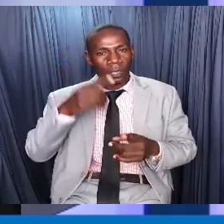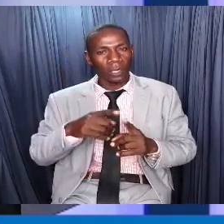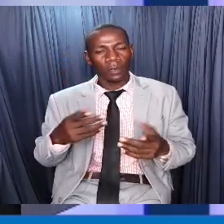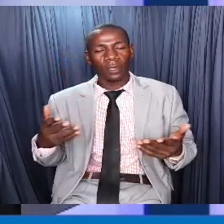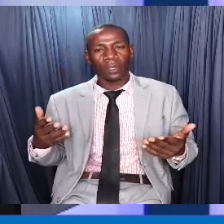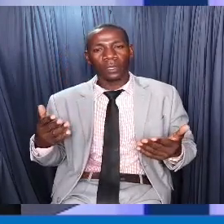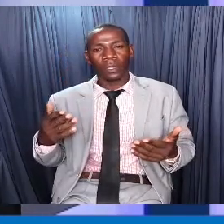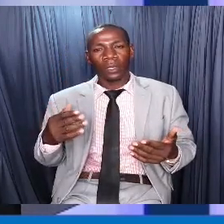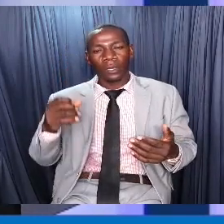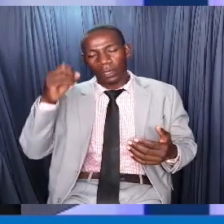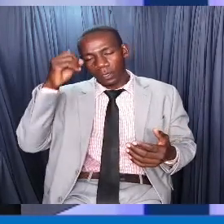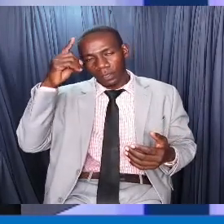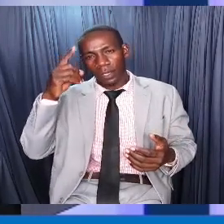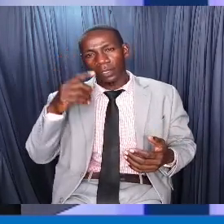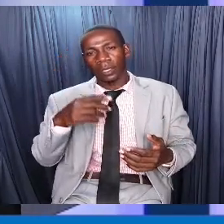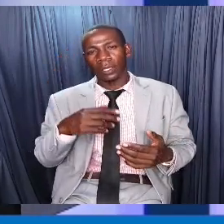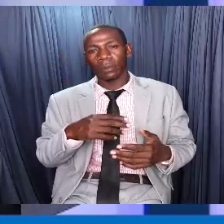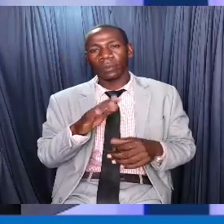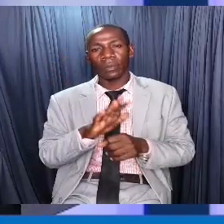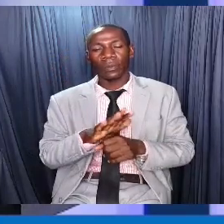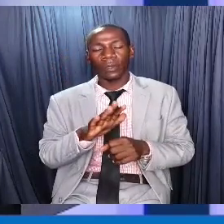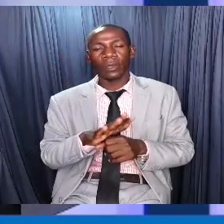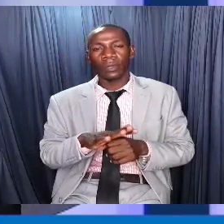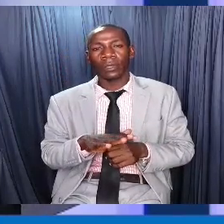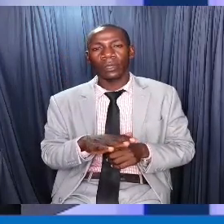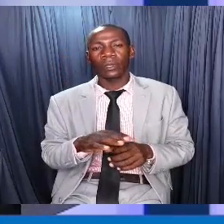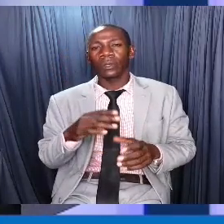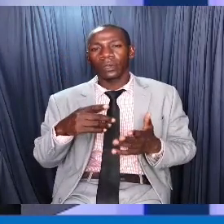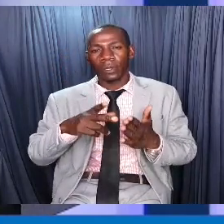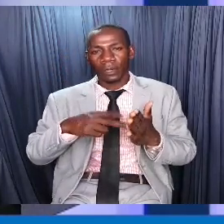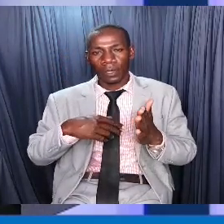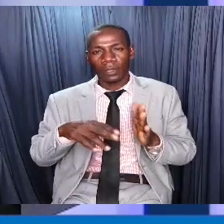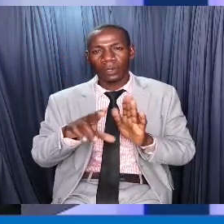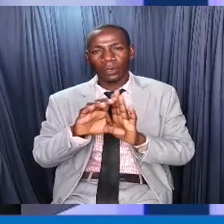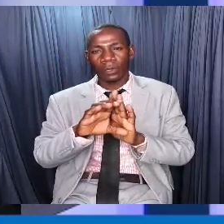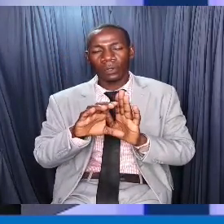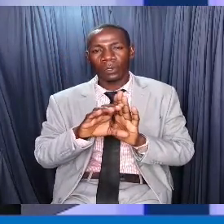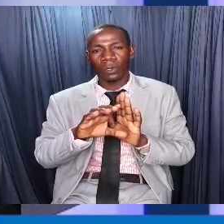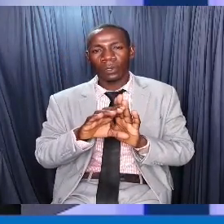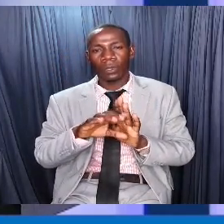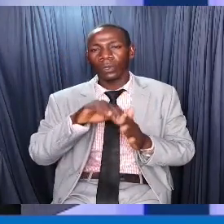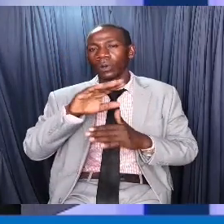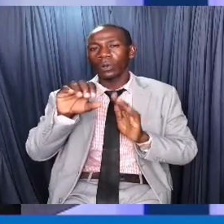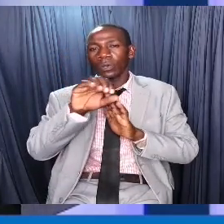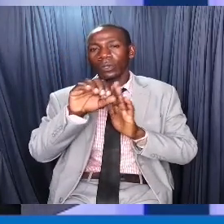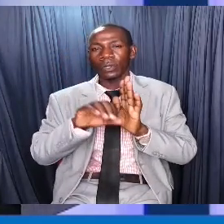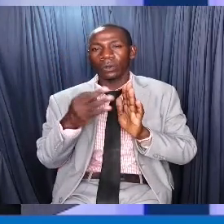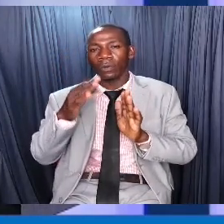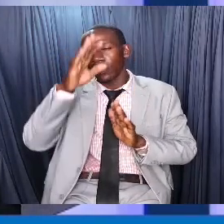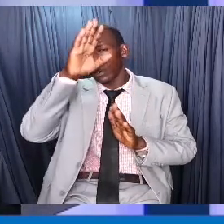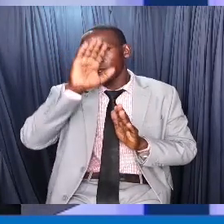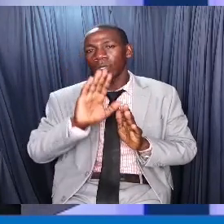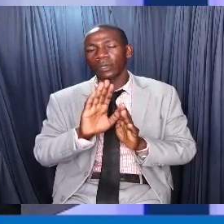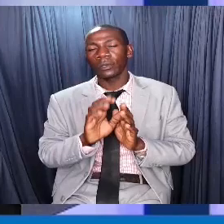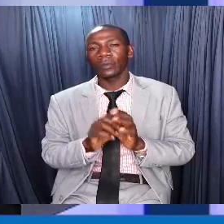one who know. Wao ndio wanaelewa. They are the ones who understand much. Ndio walisoma Torati. They are the ones who stood the na sheria zote za Mungu and all the principles of